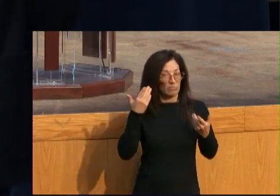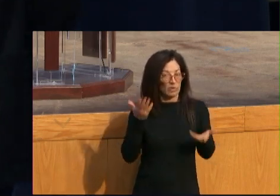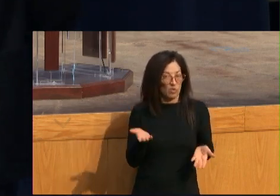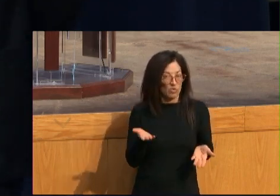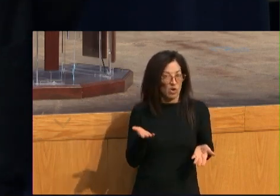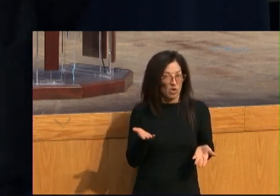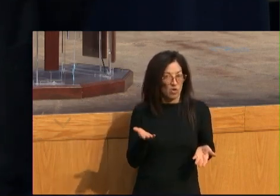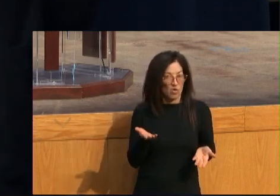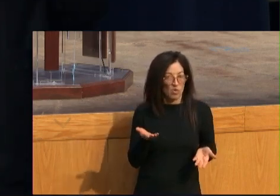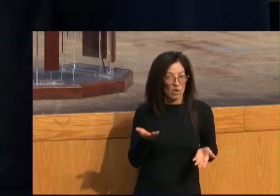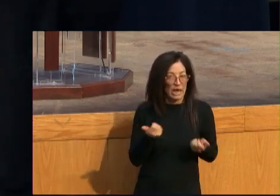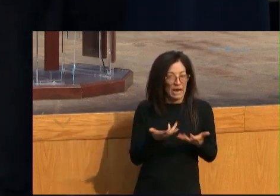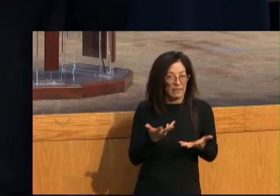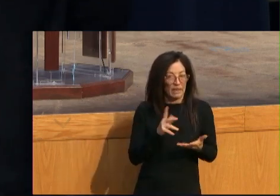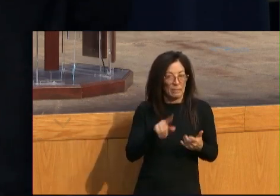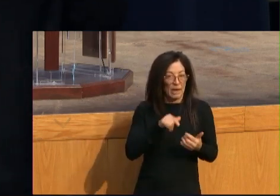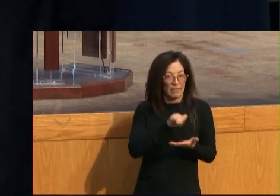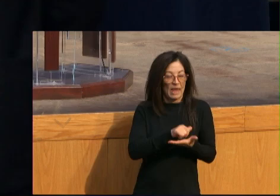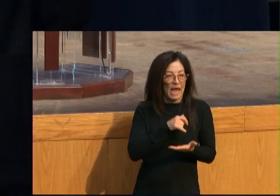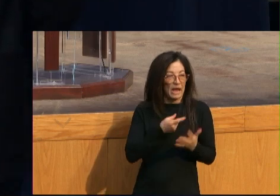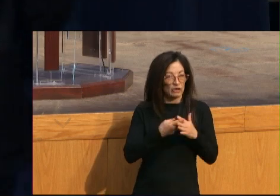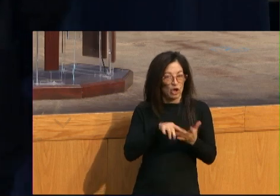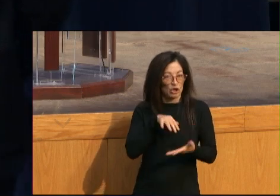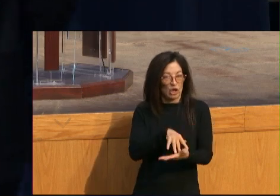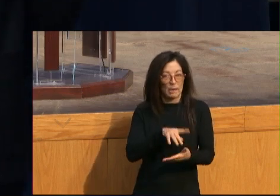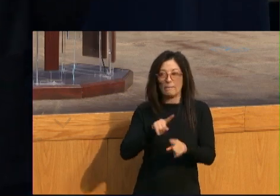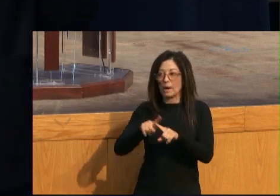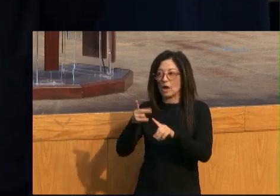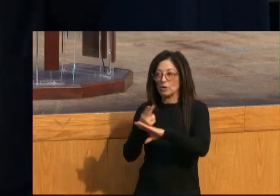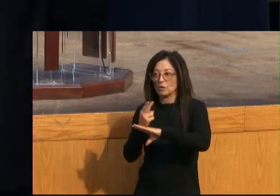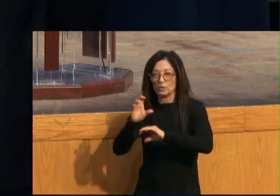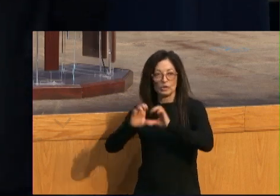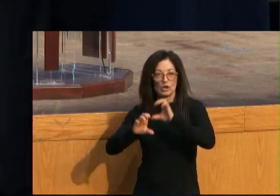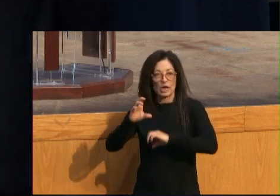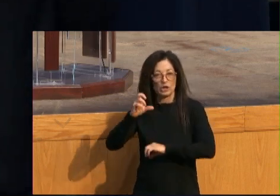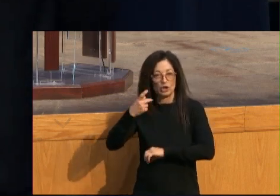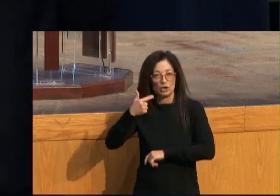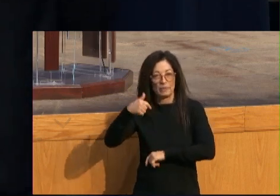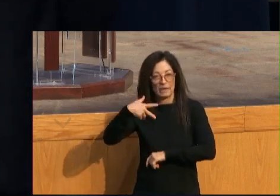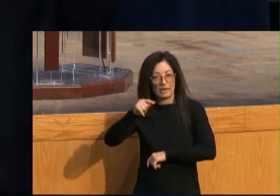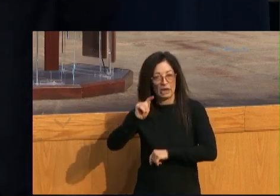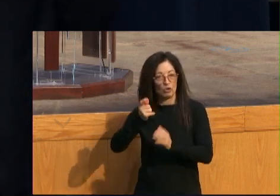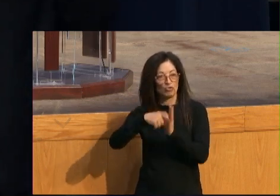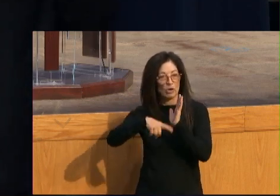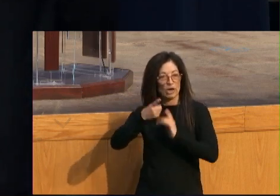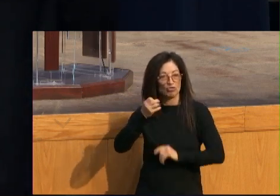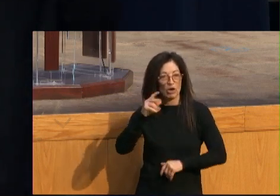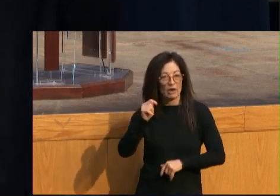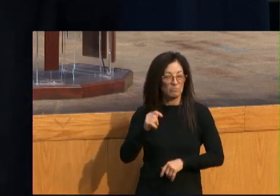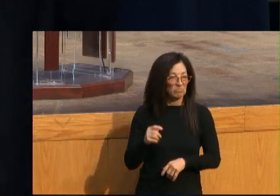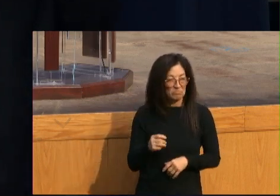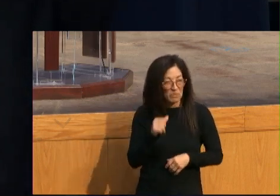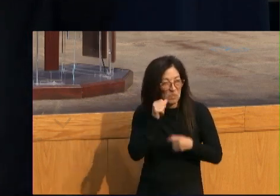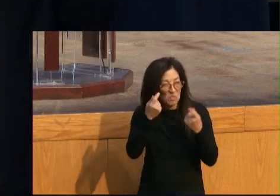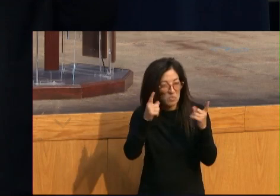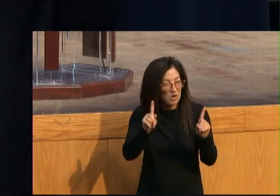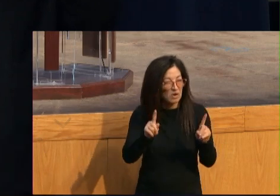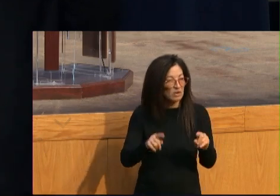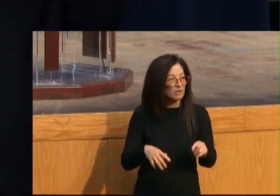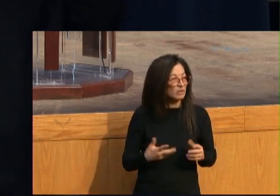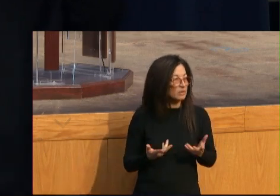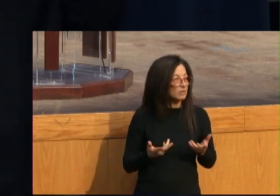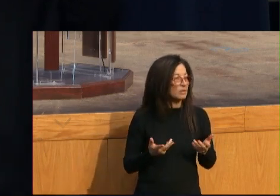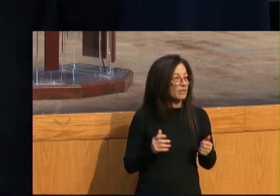don't study it and you just start using ChatGPT to write drafts, it's not going to work. It's not going to be good. And that